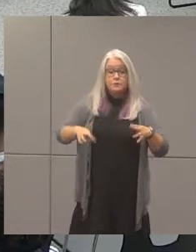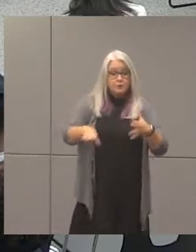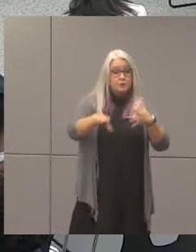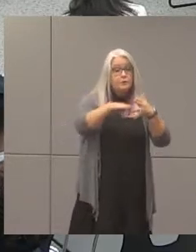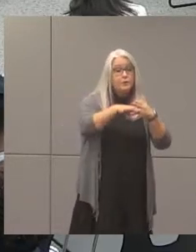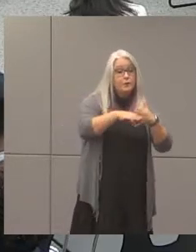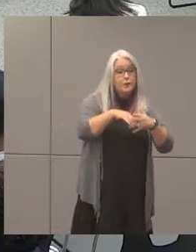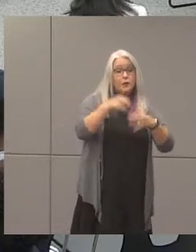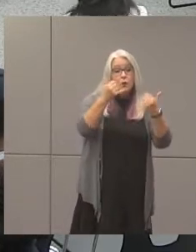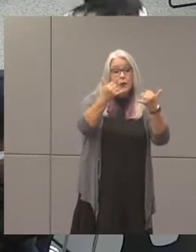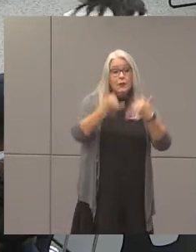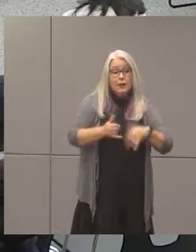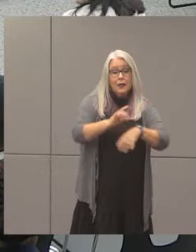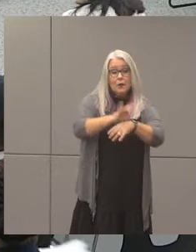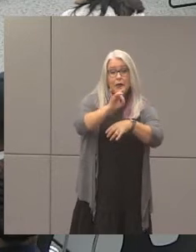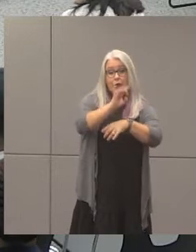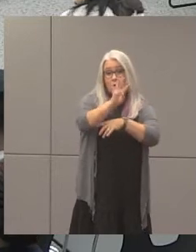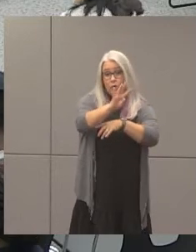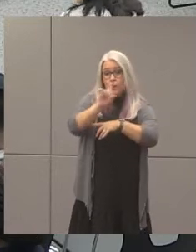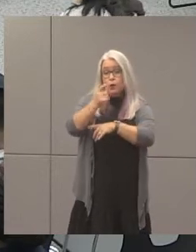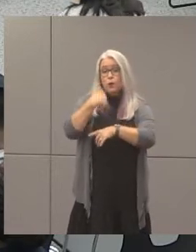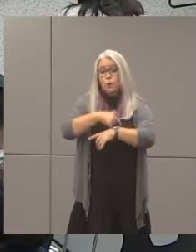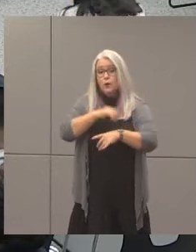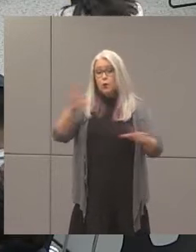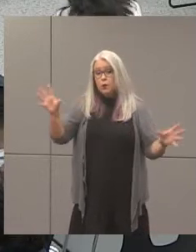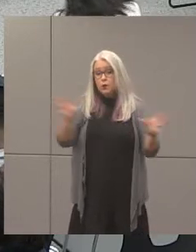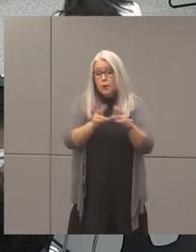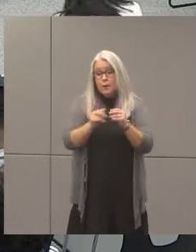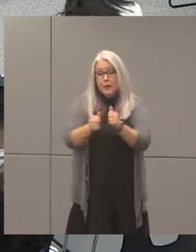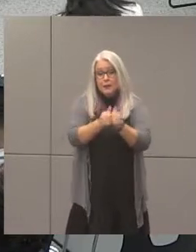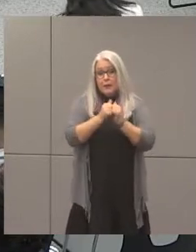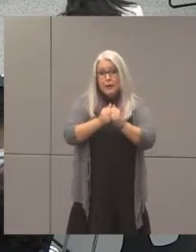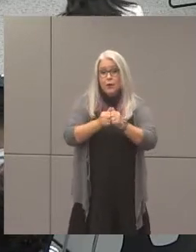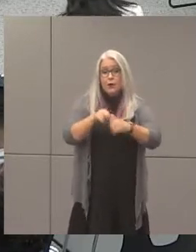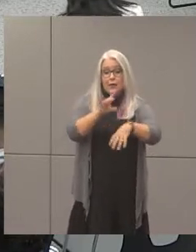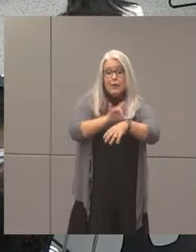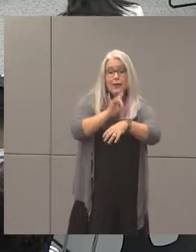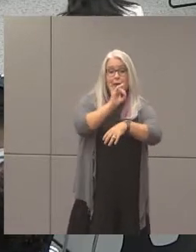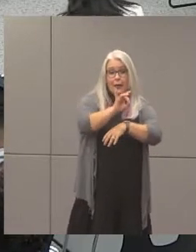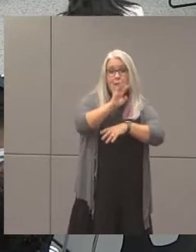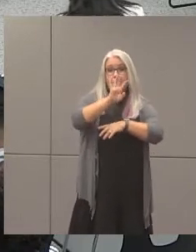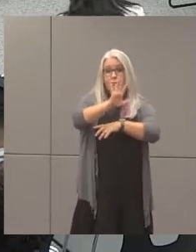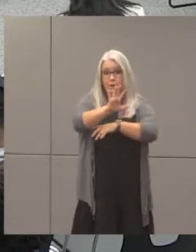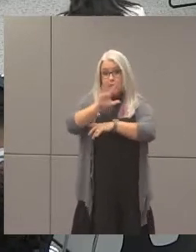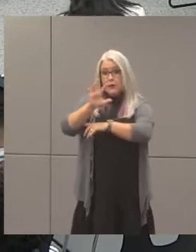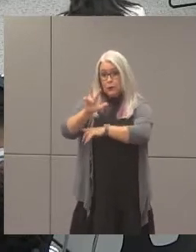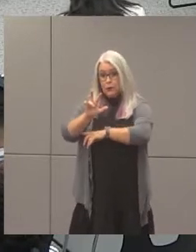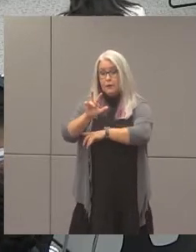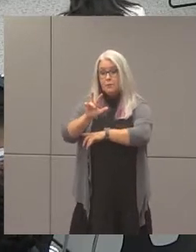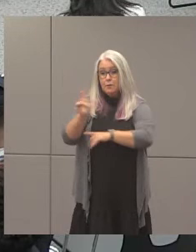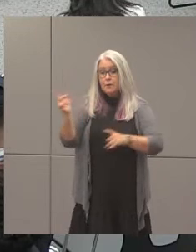it's 8:41 now. We'll reconvene at 8:53.